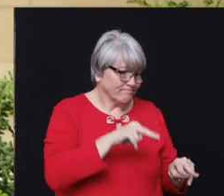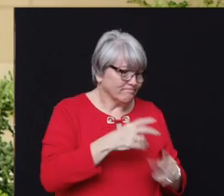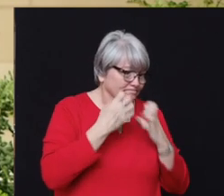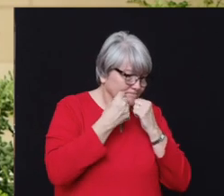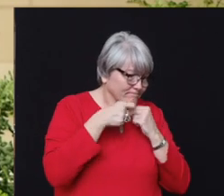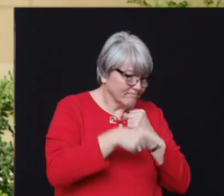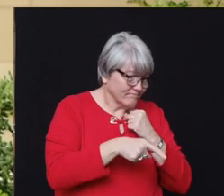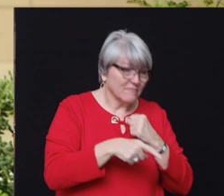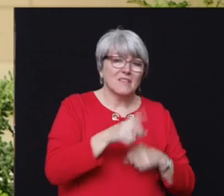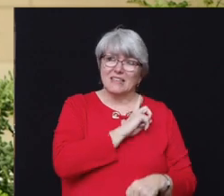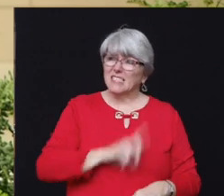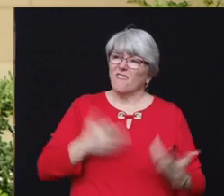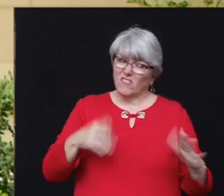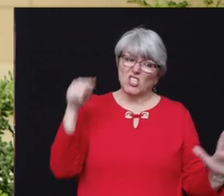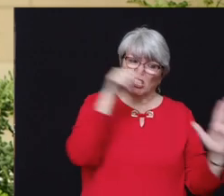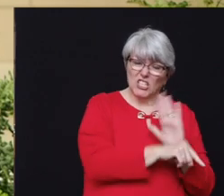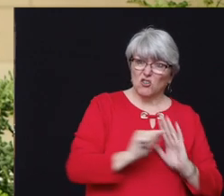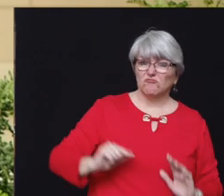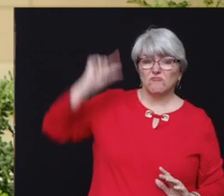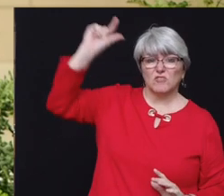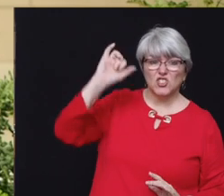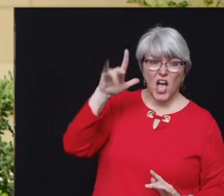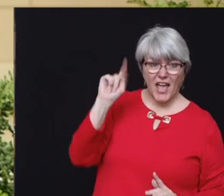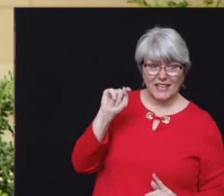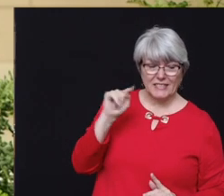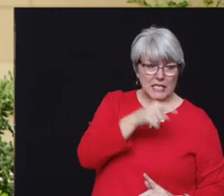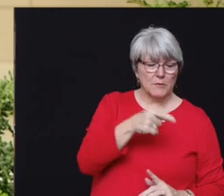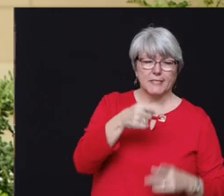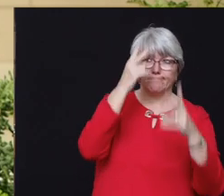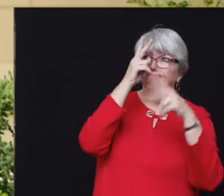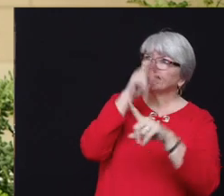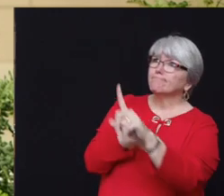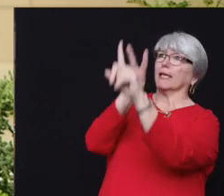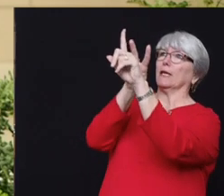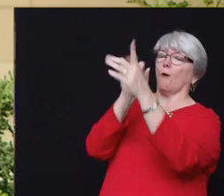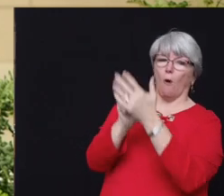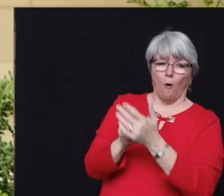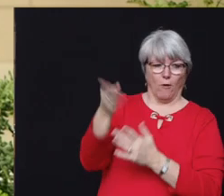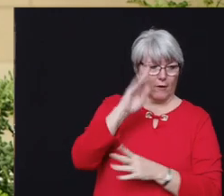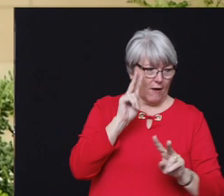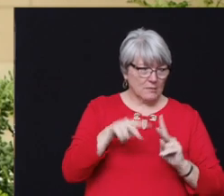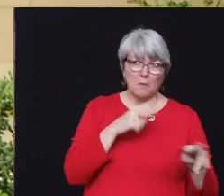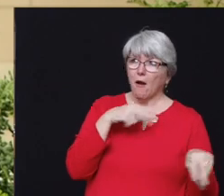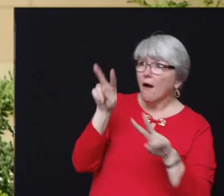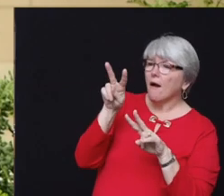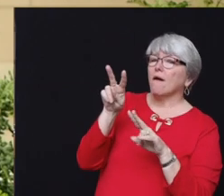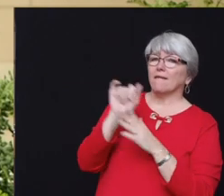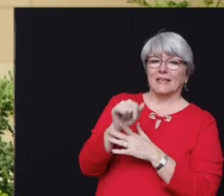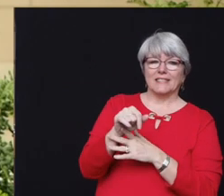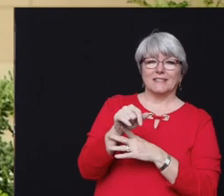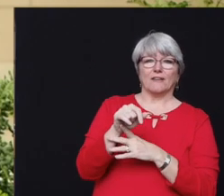David had killed the giant. He was a hero in the eyes of God's people. His future was determined. His goals